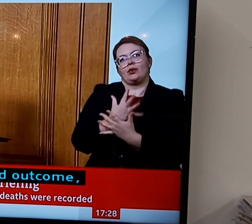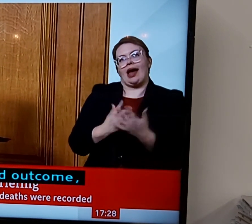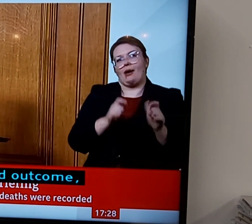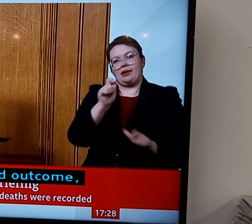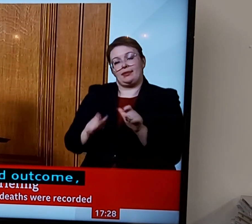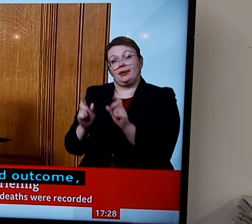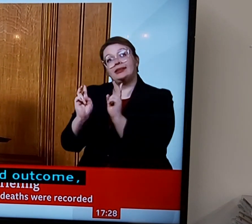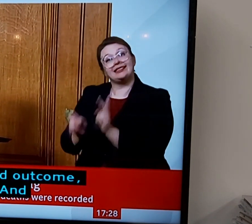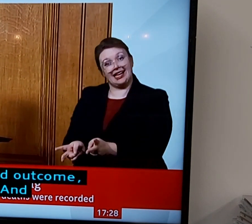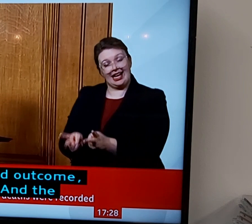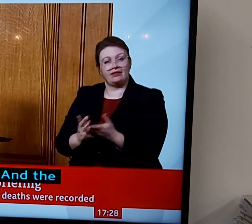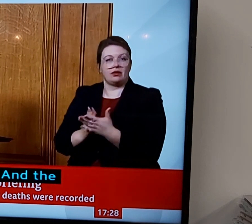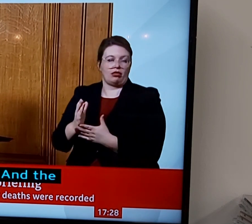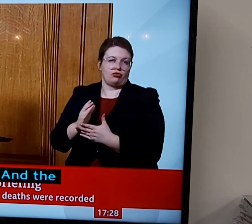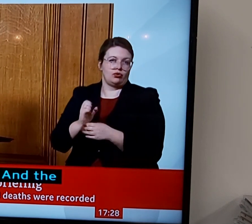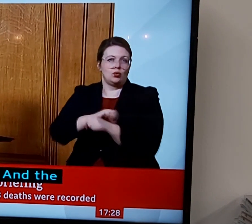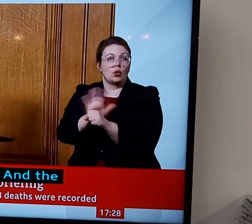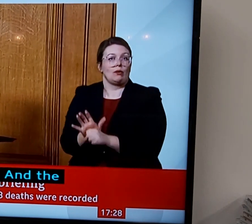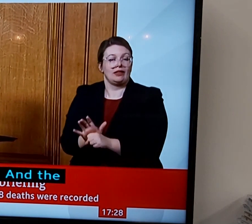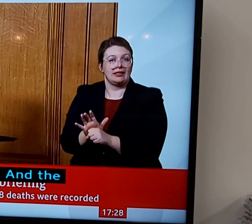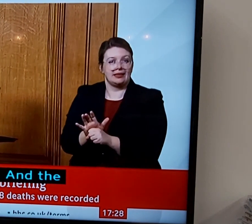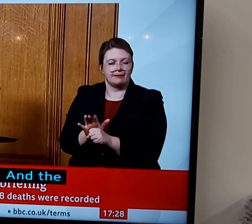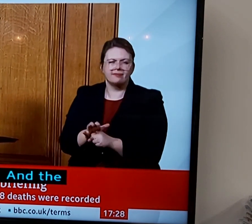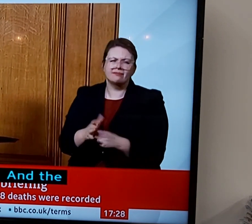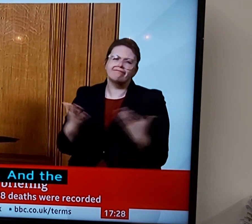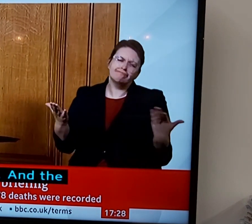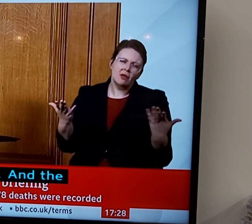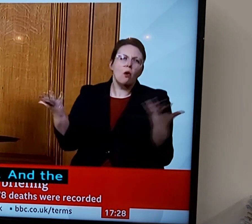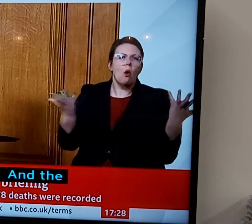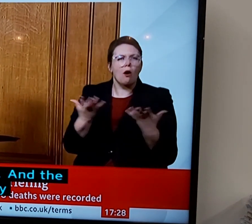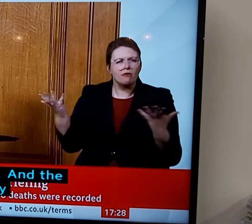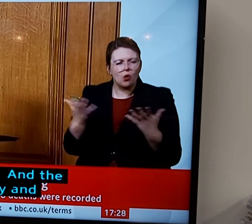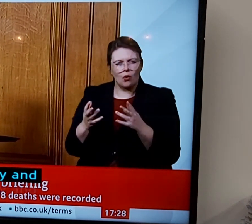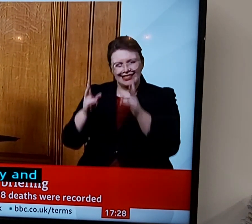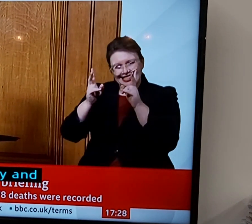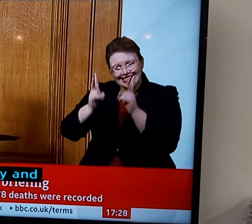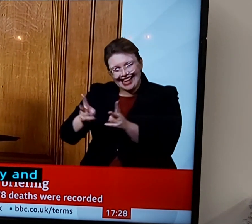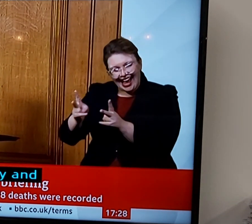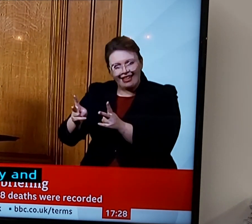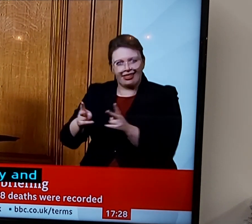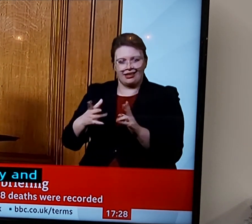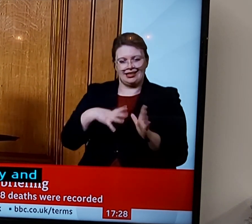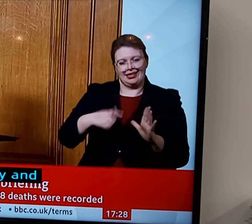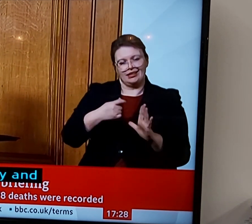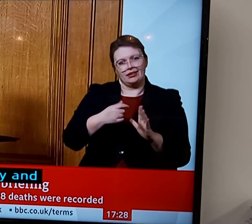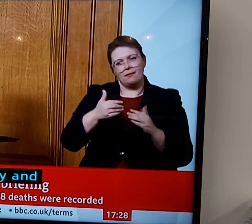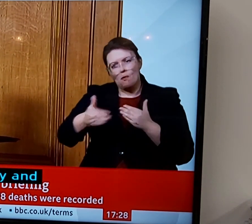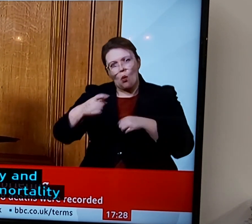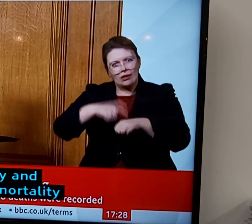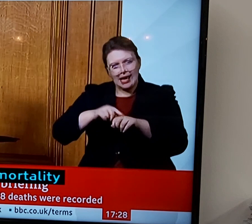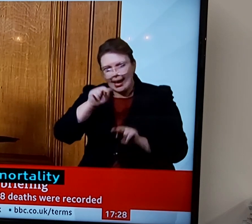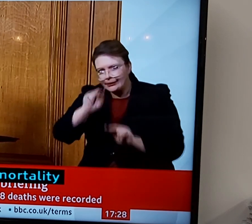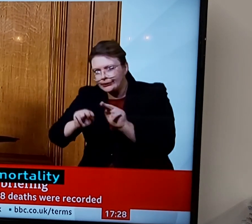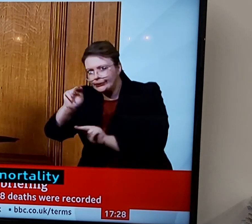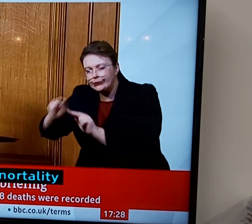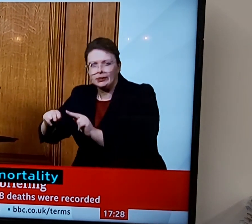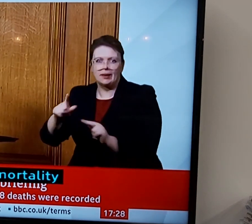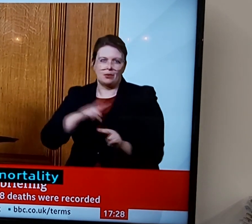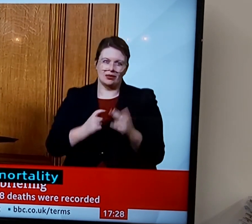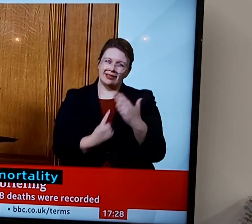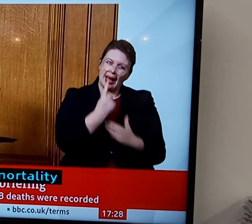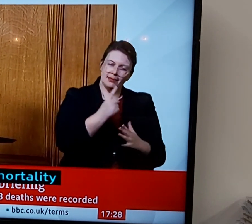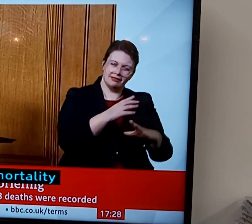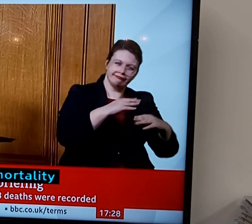the fact that mortality takes longer to measure, deaths, unfortunately, from COVID take longer to occur